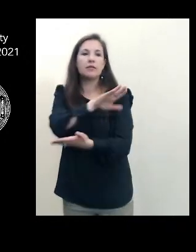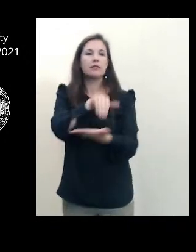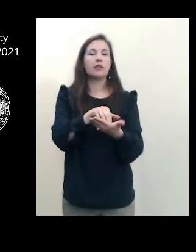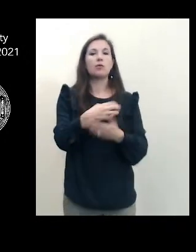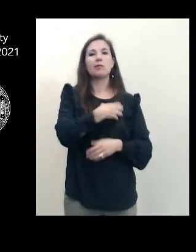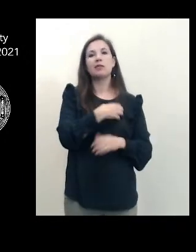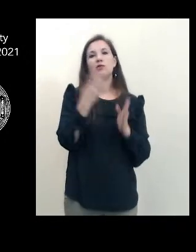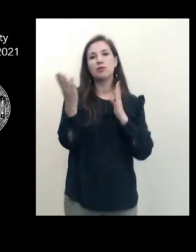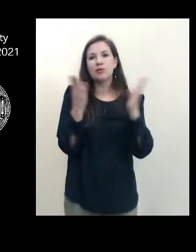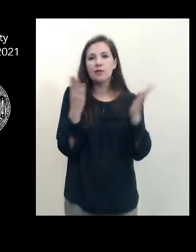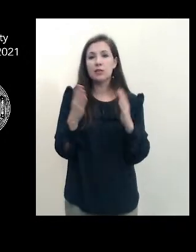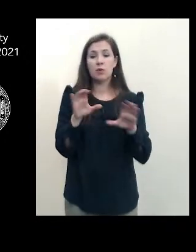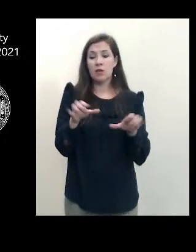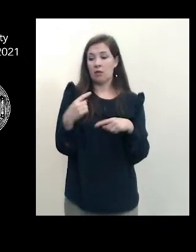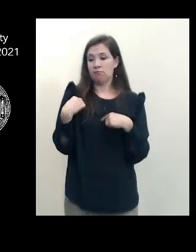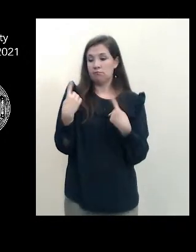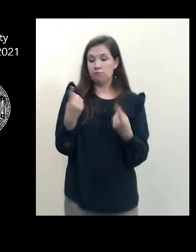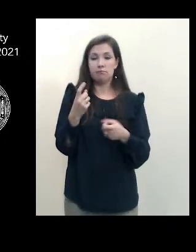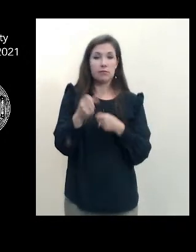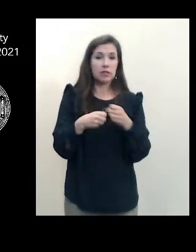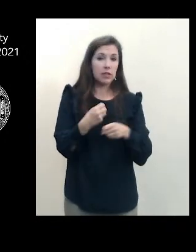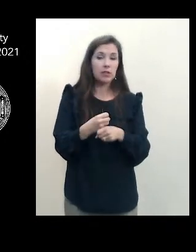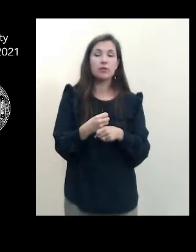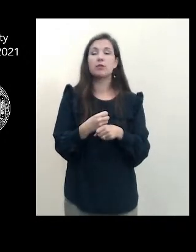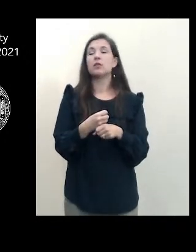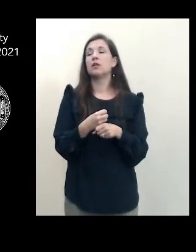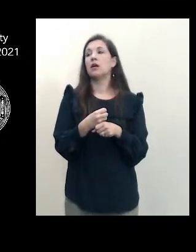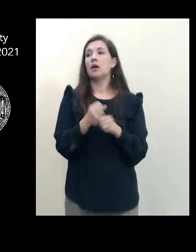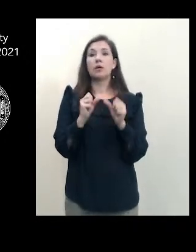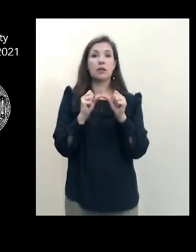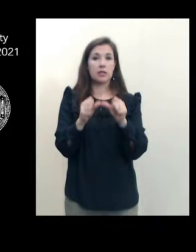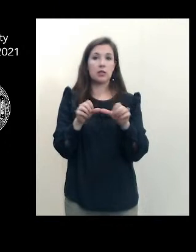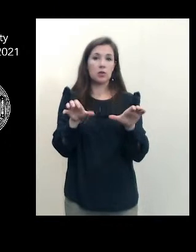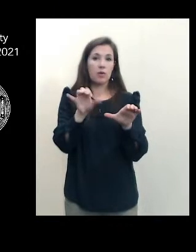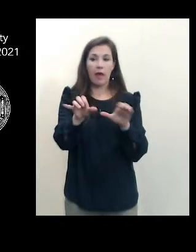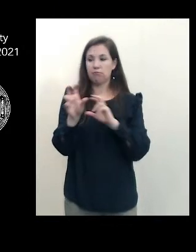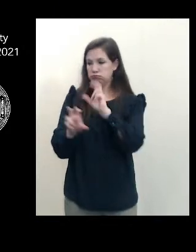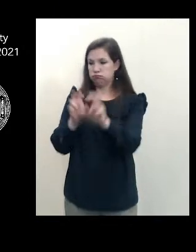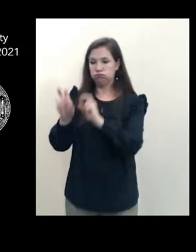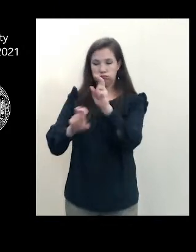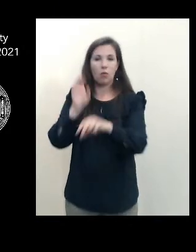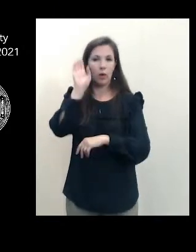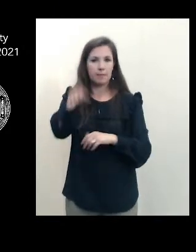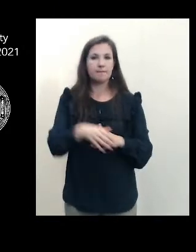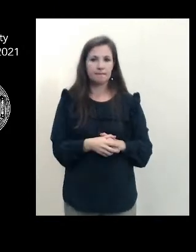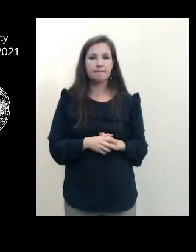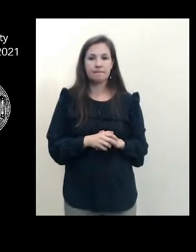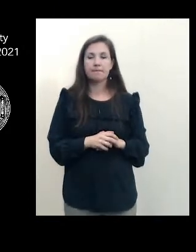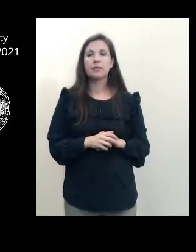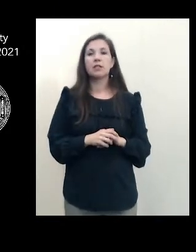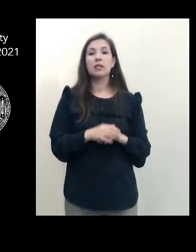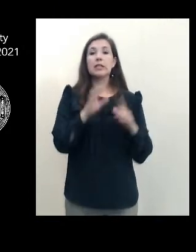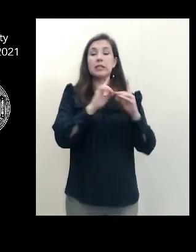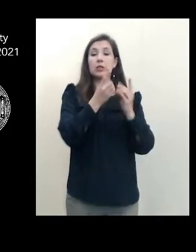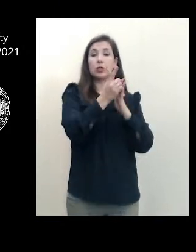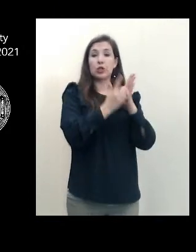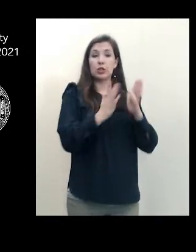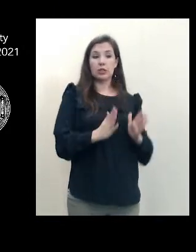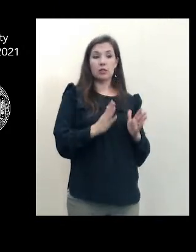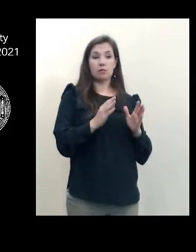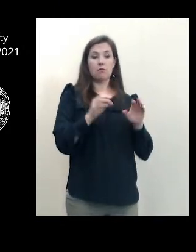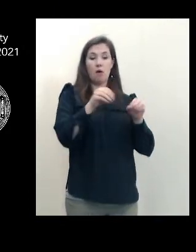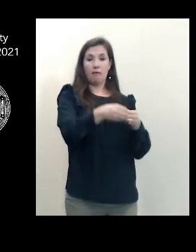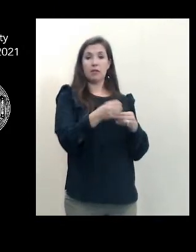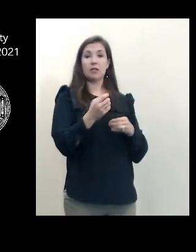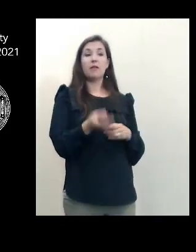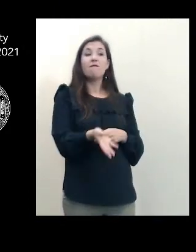services. We've done that in past years, and we continue to do that. The district attorney's office is actually receiving 14